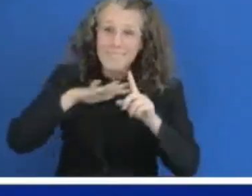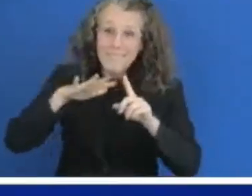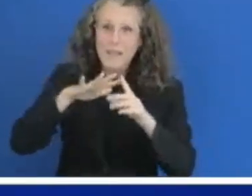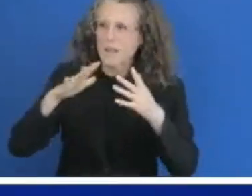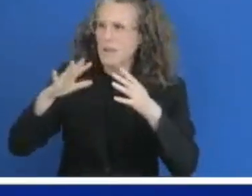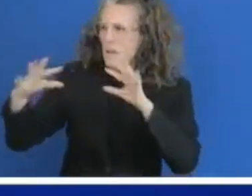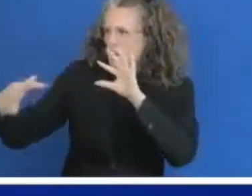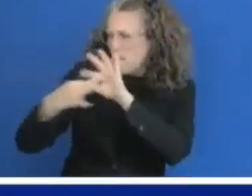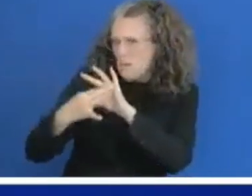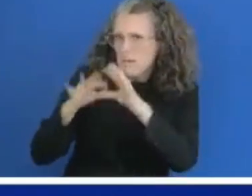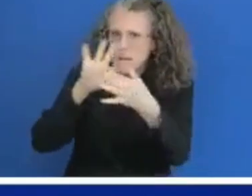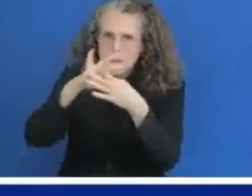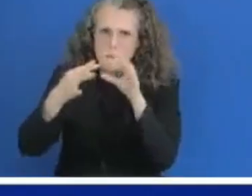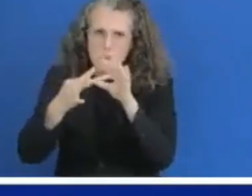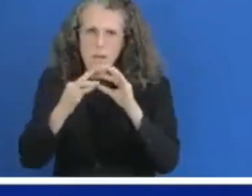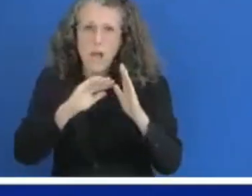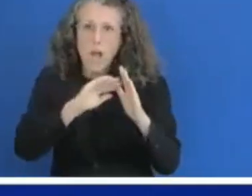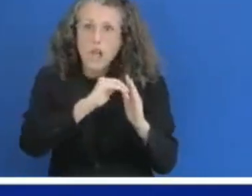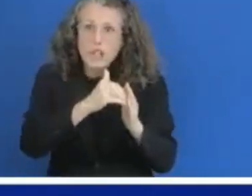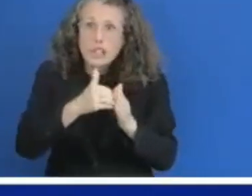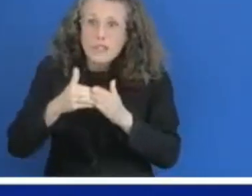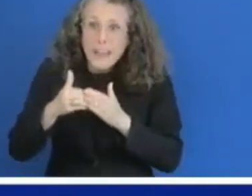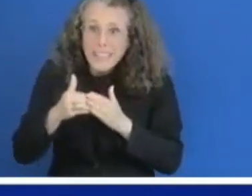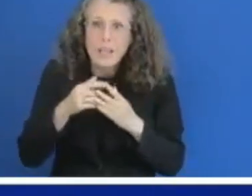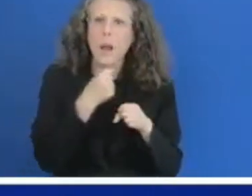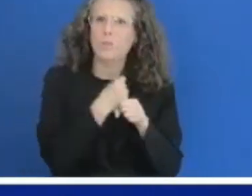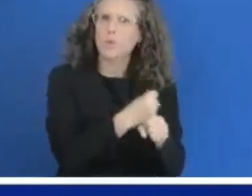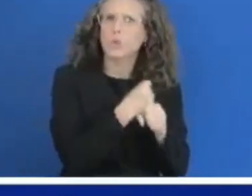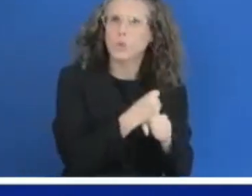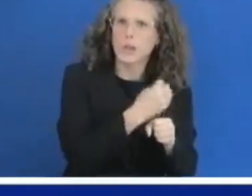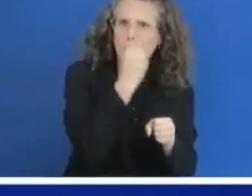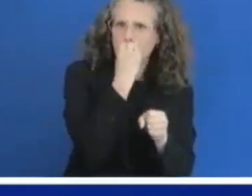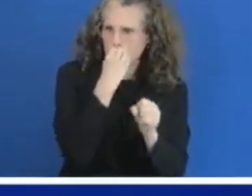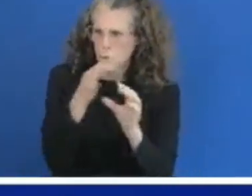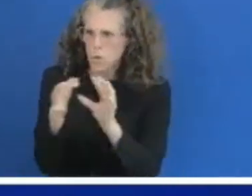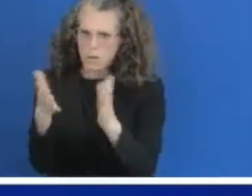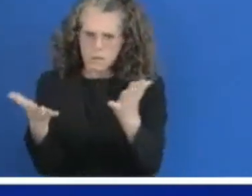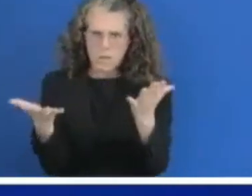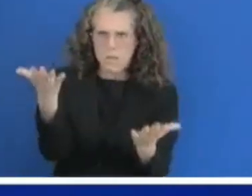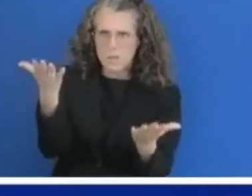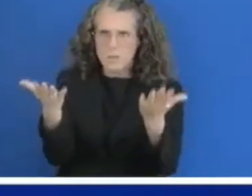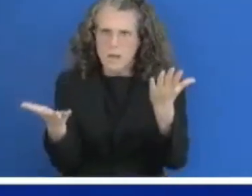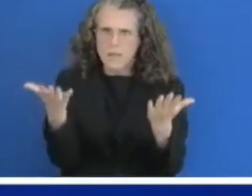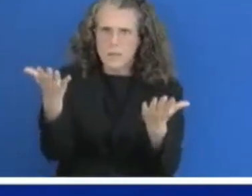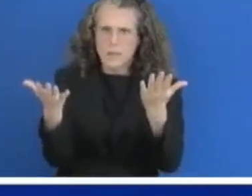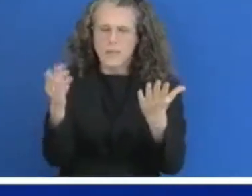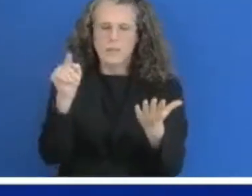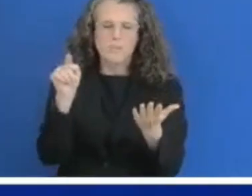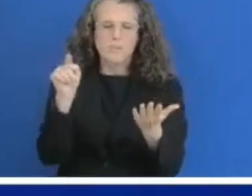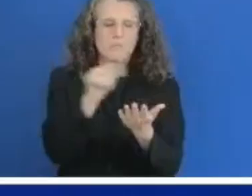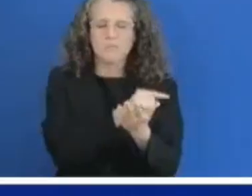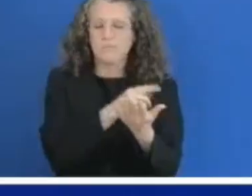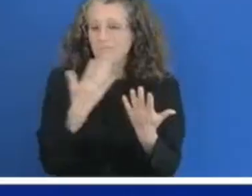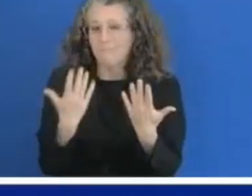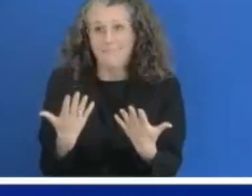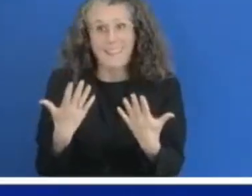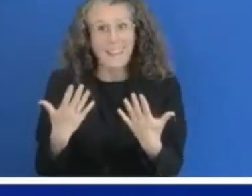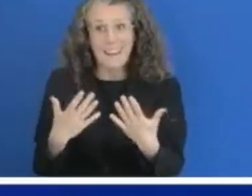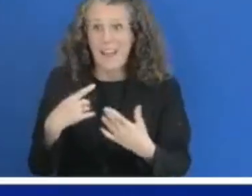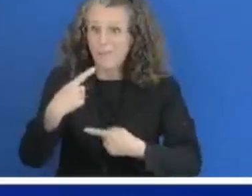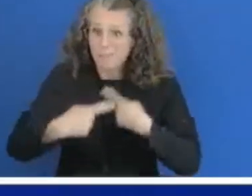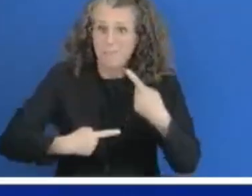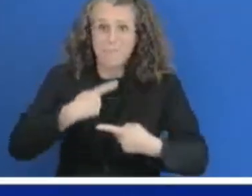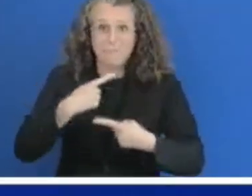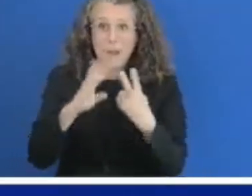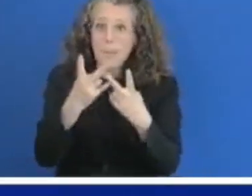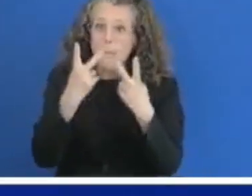between conservation and food production, and the realization that that is still such an important